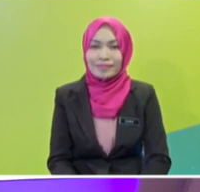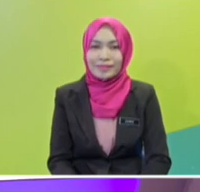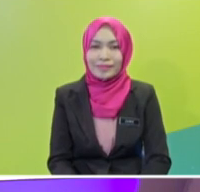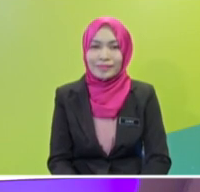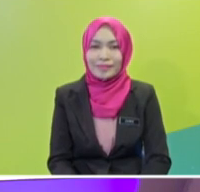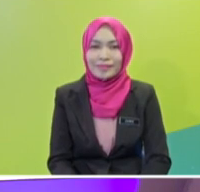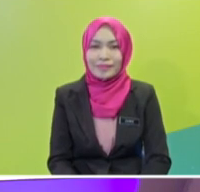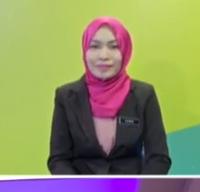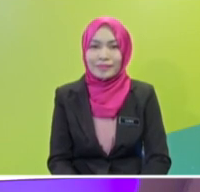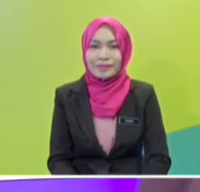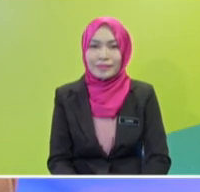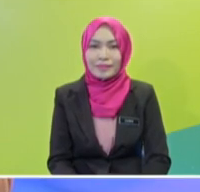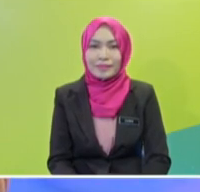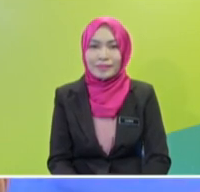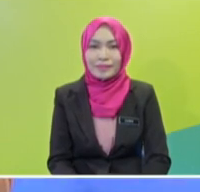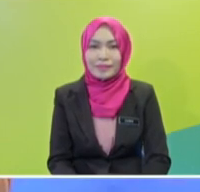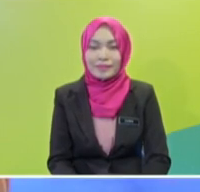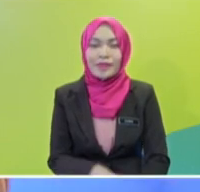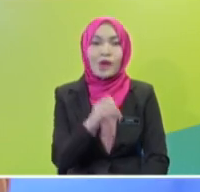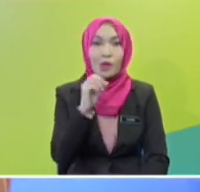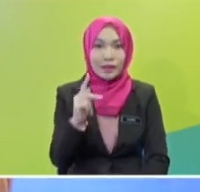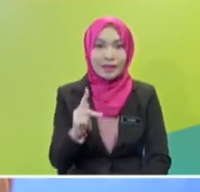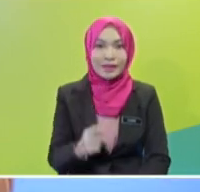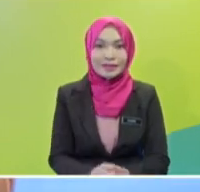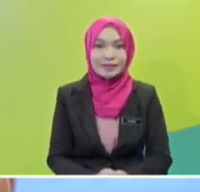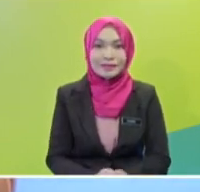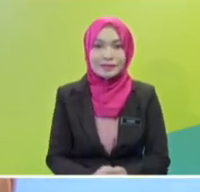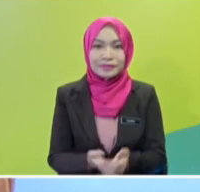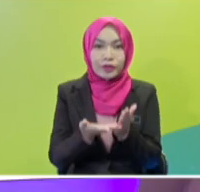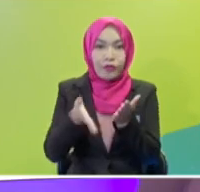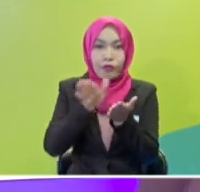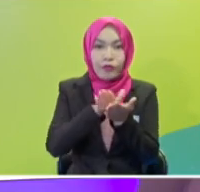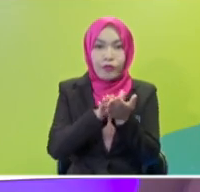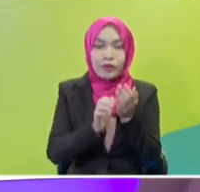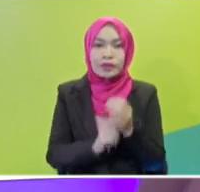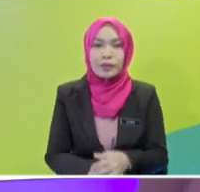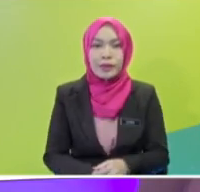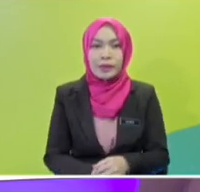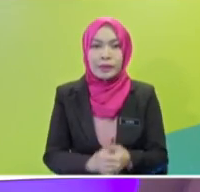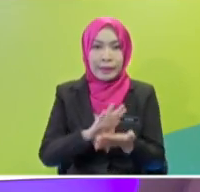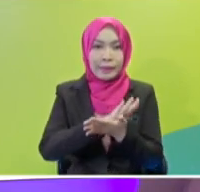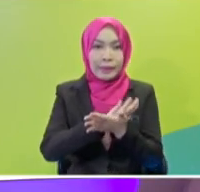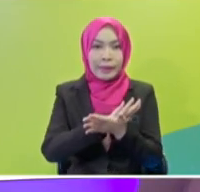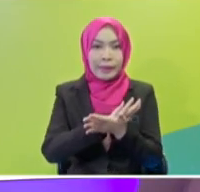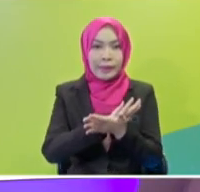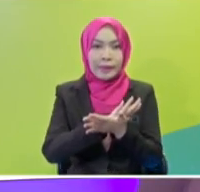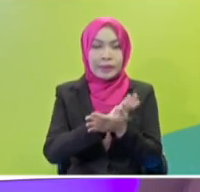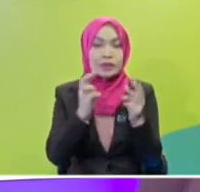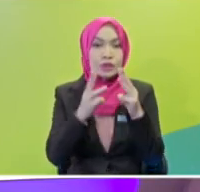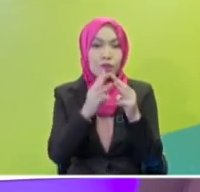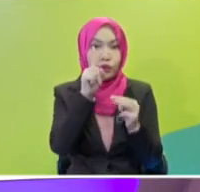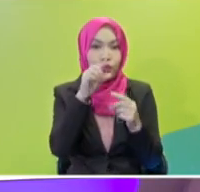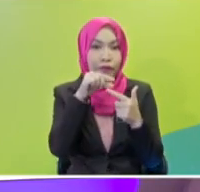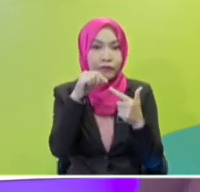Ah, okay. Okay. Hold your paper like this and with one finger.